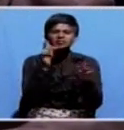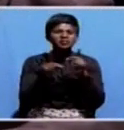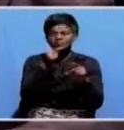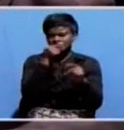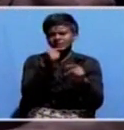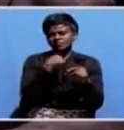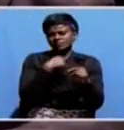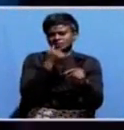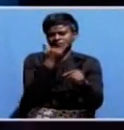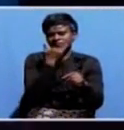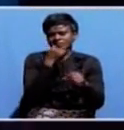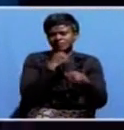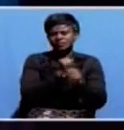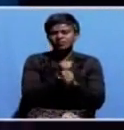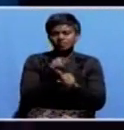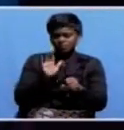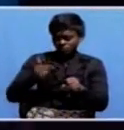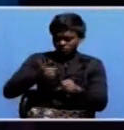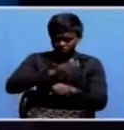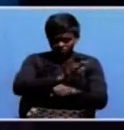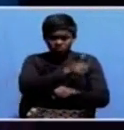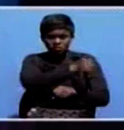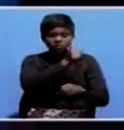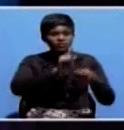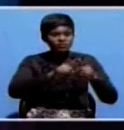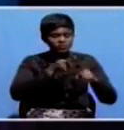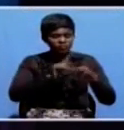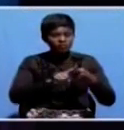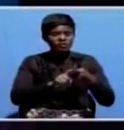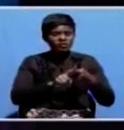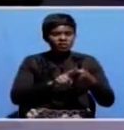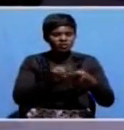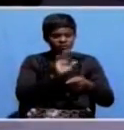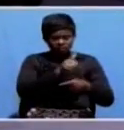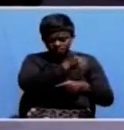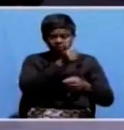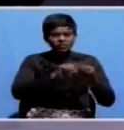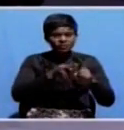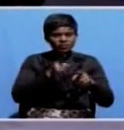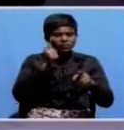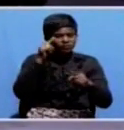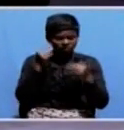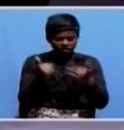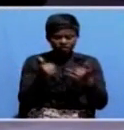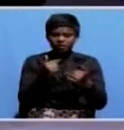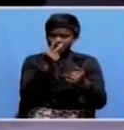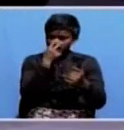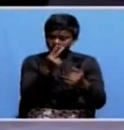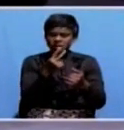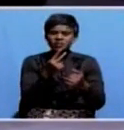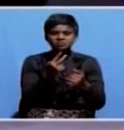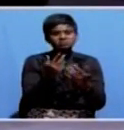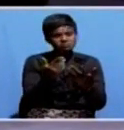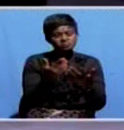made? You are his friend, I know. And, yes, and for now, maybe I would say we are seeing a bit of restoration.